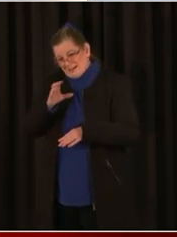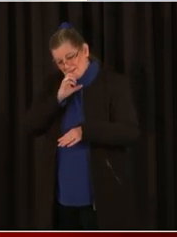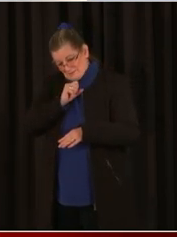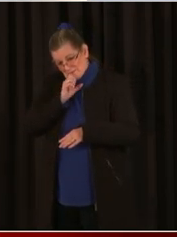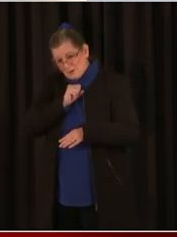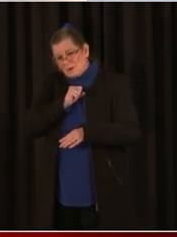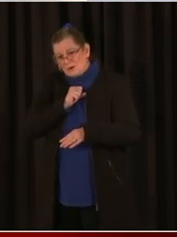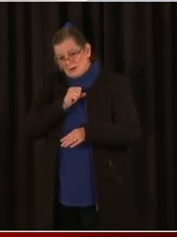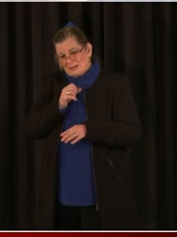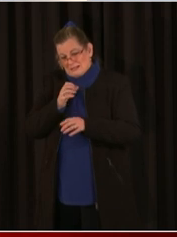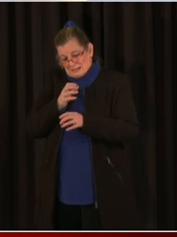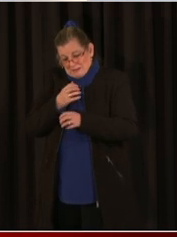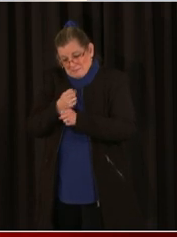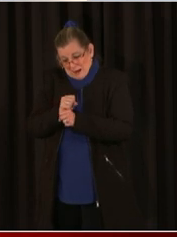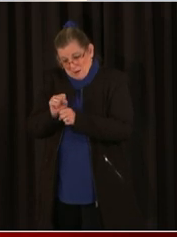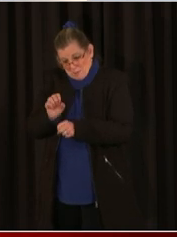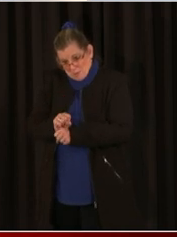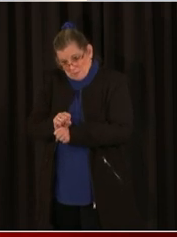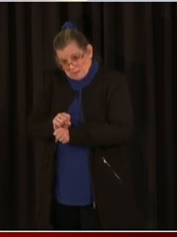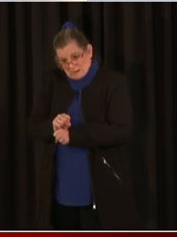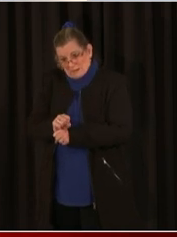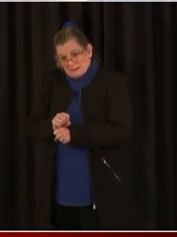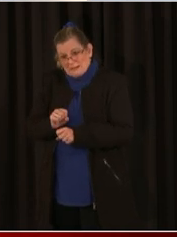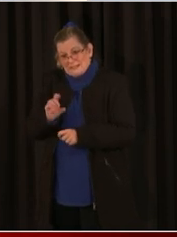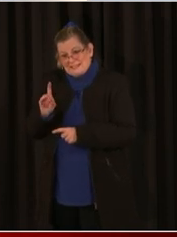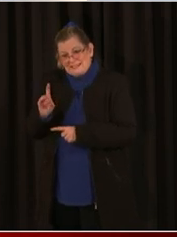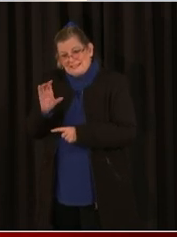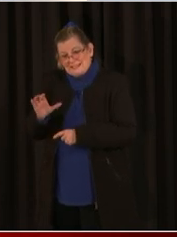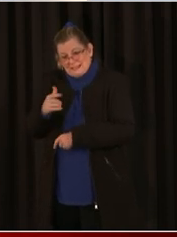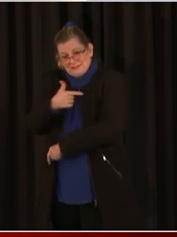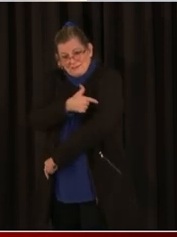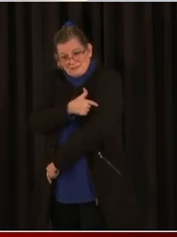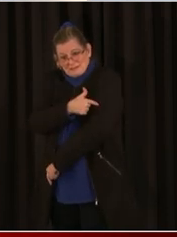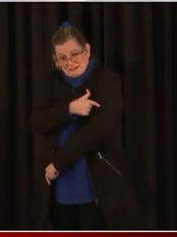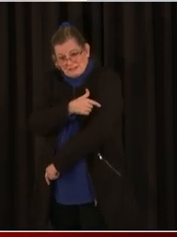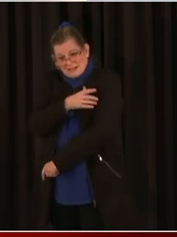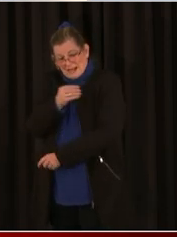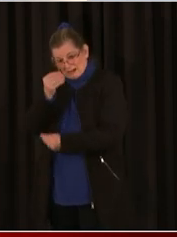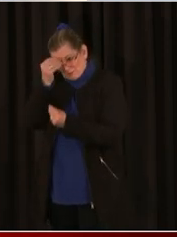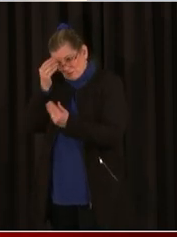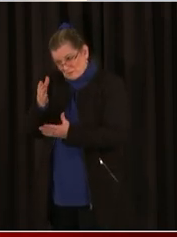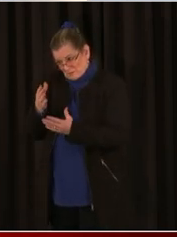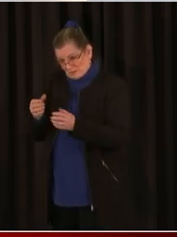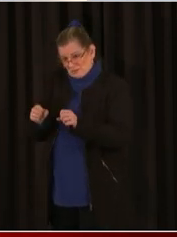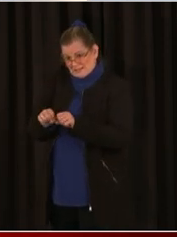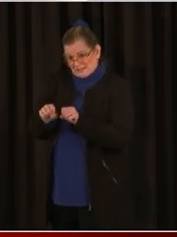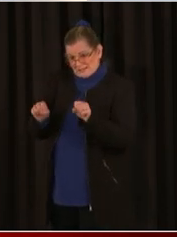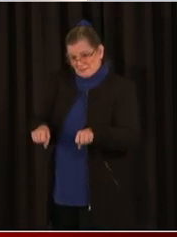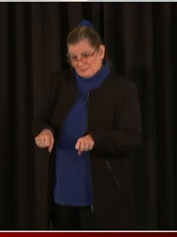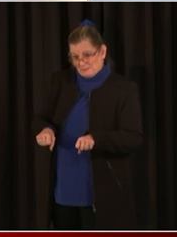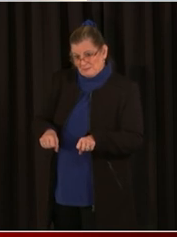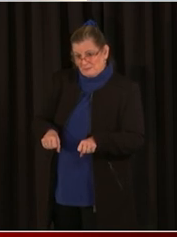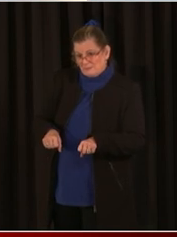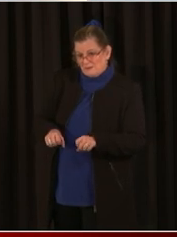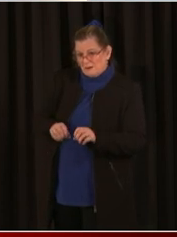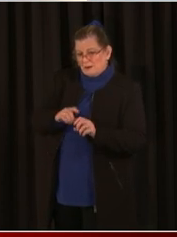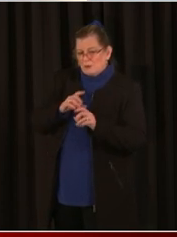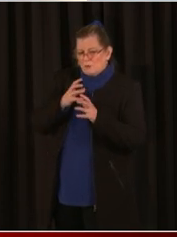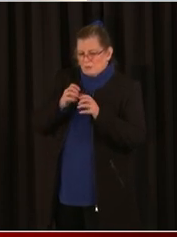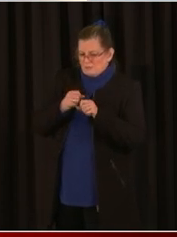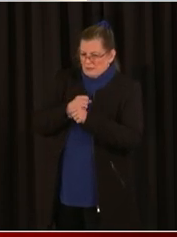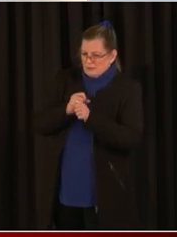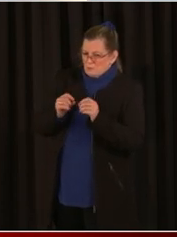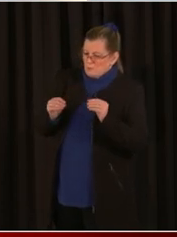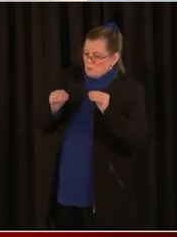scheduling their appointments there. However, the district's immunization information system is the more complete